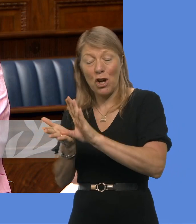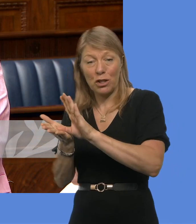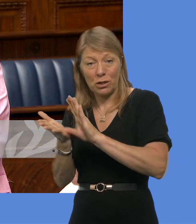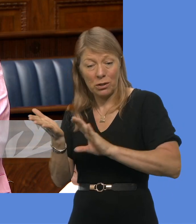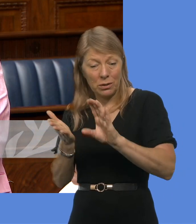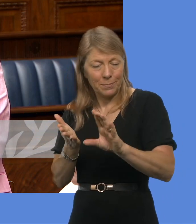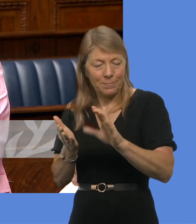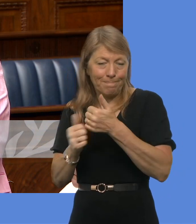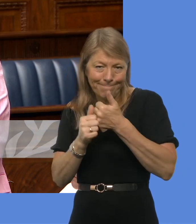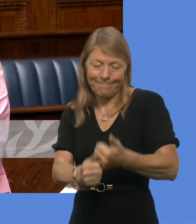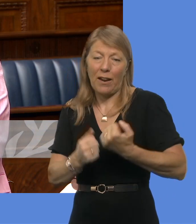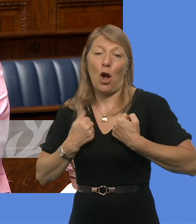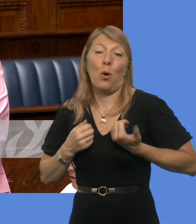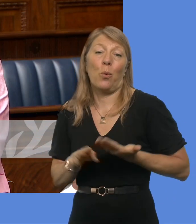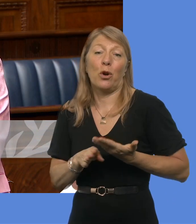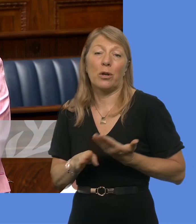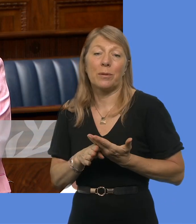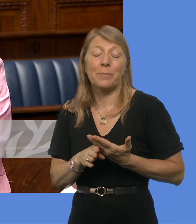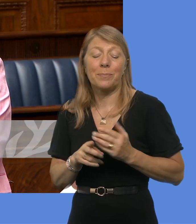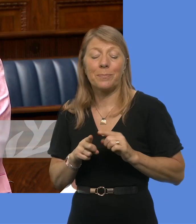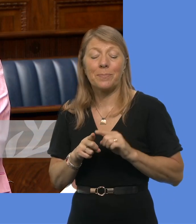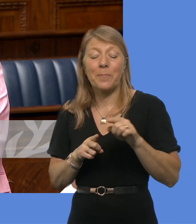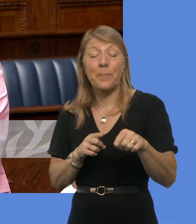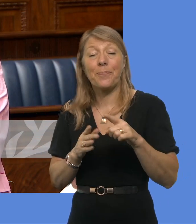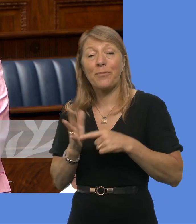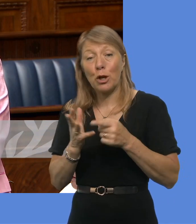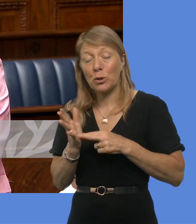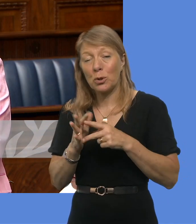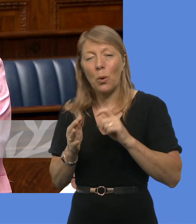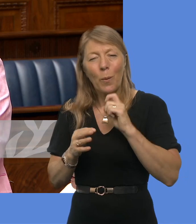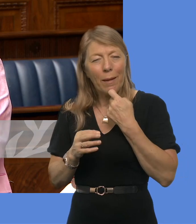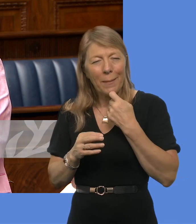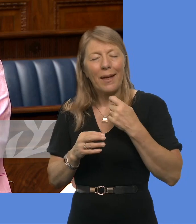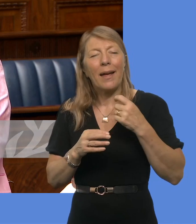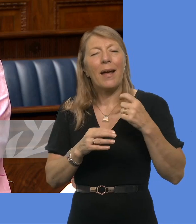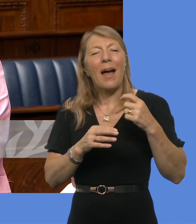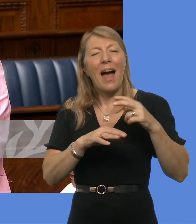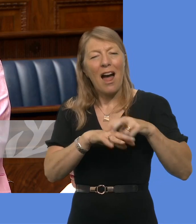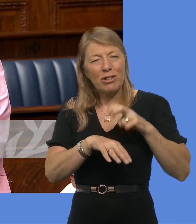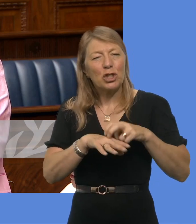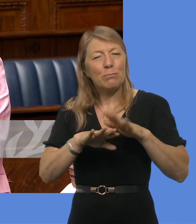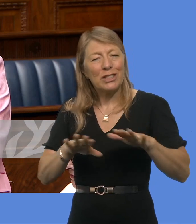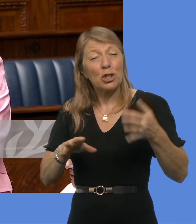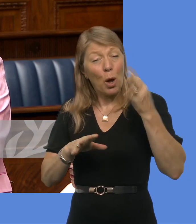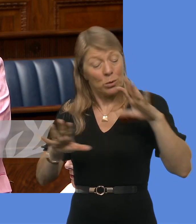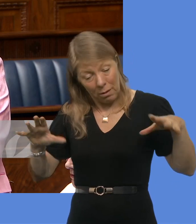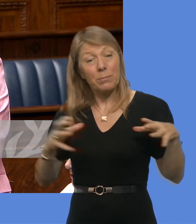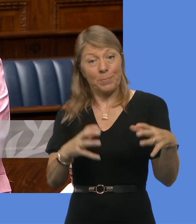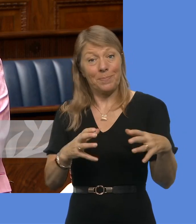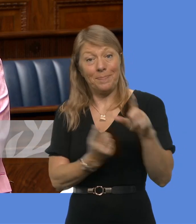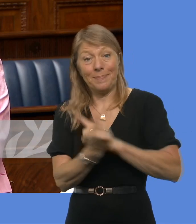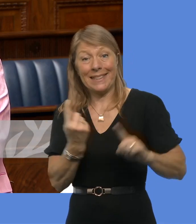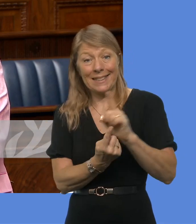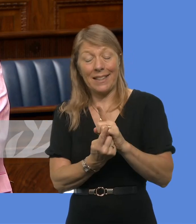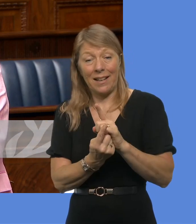Council coming up in June, and therefore that also provides an opportunity at the highest possible level for us to make those